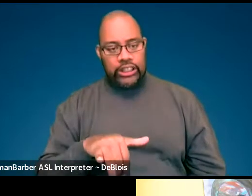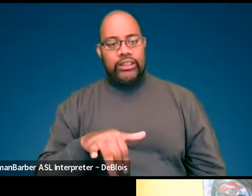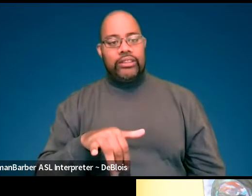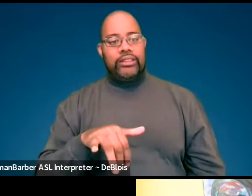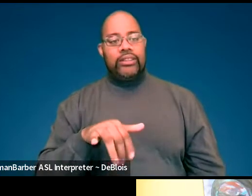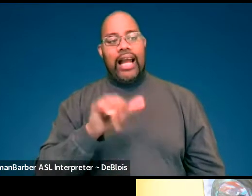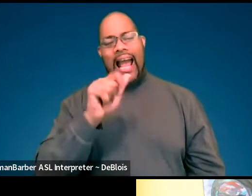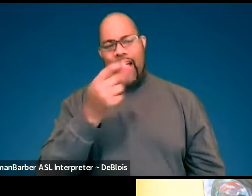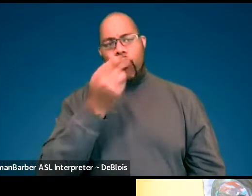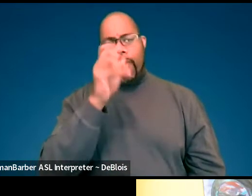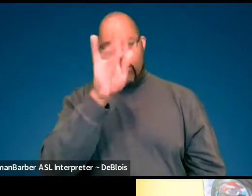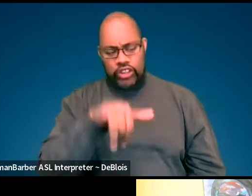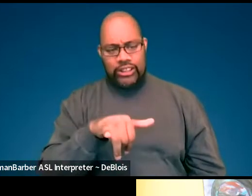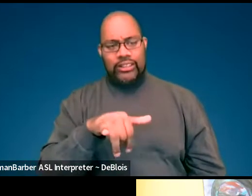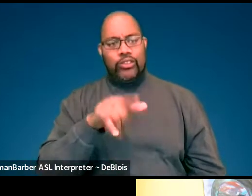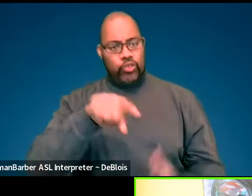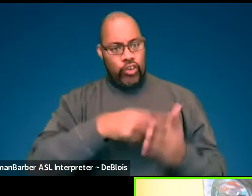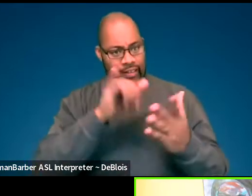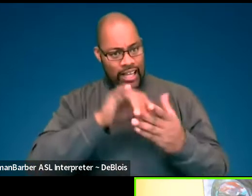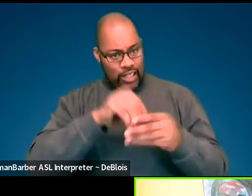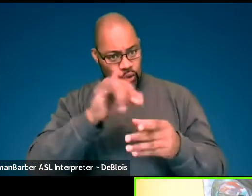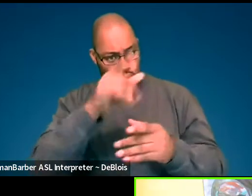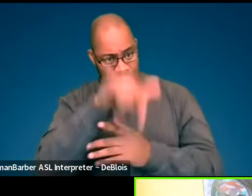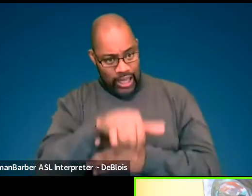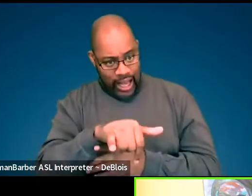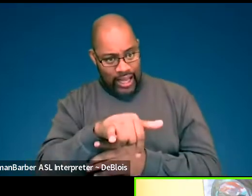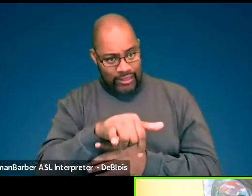in July, correct? Yes.